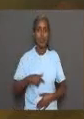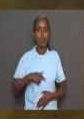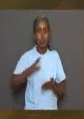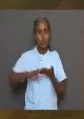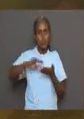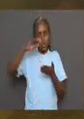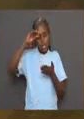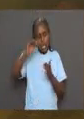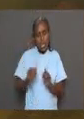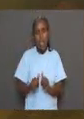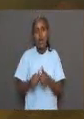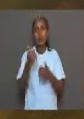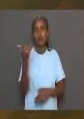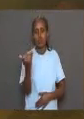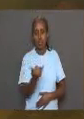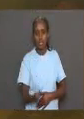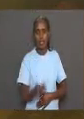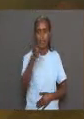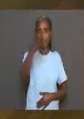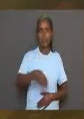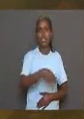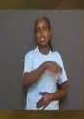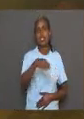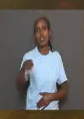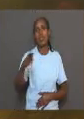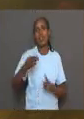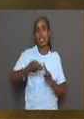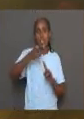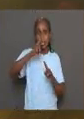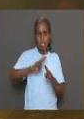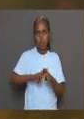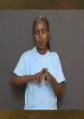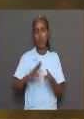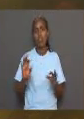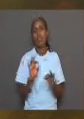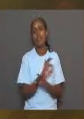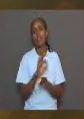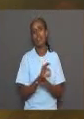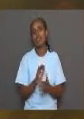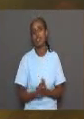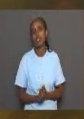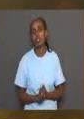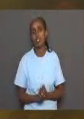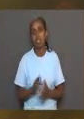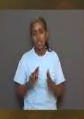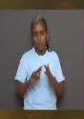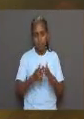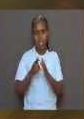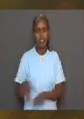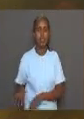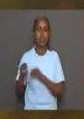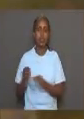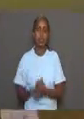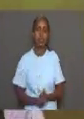learn how to sketch the graphs of reciprocal functions. Let us begin,